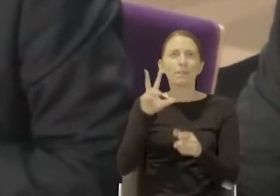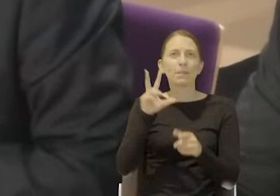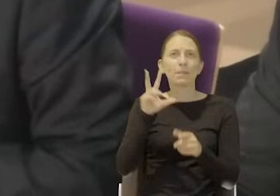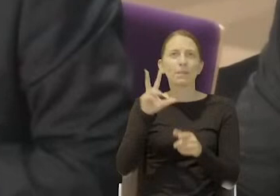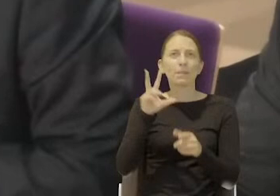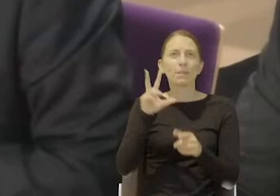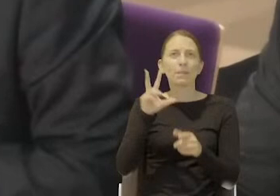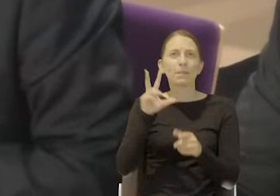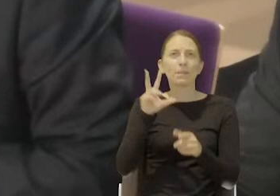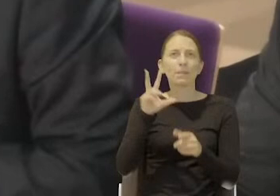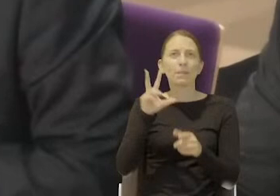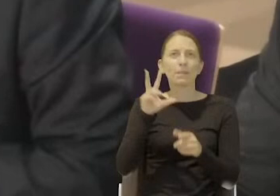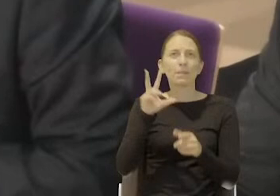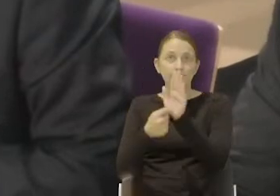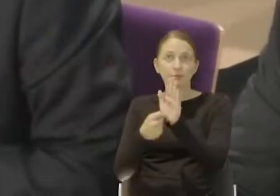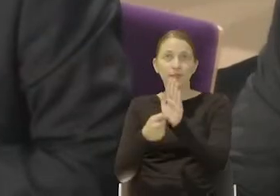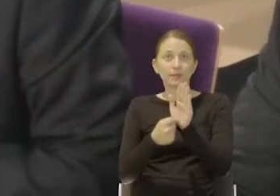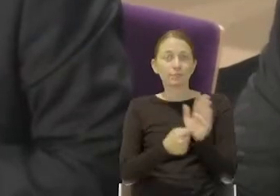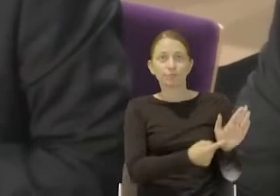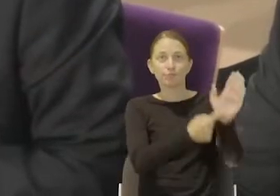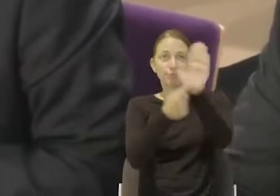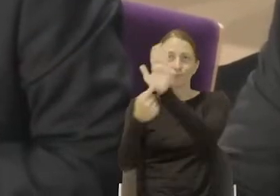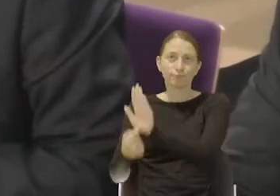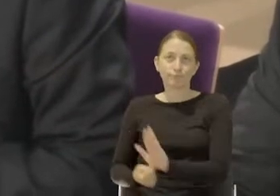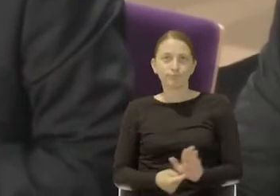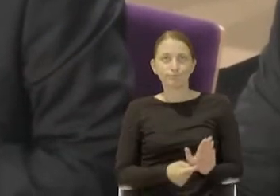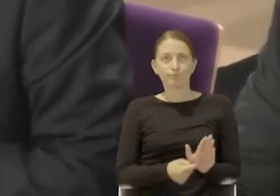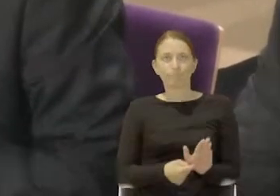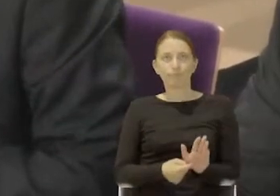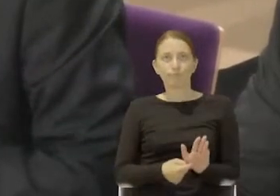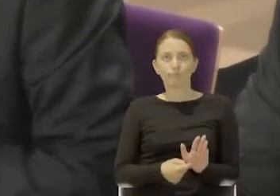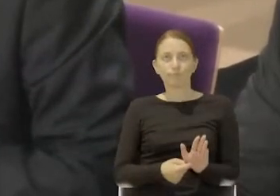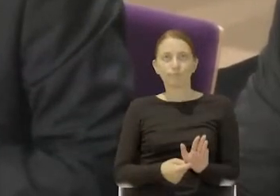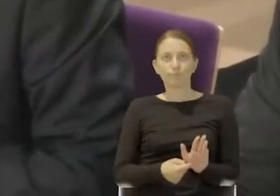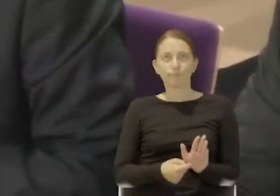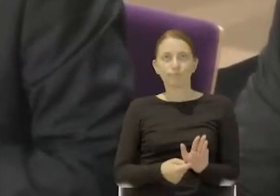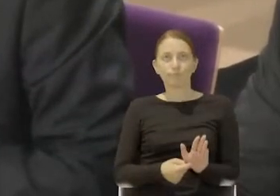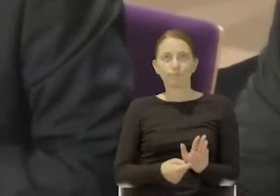to stimulate participation of the population.